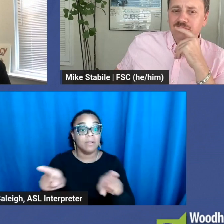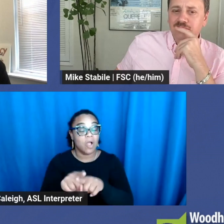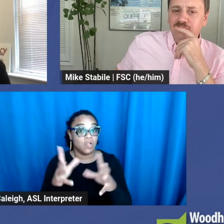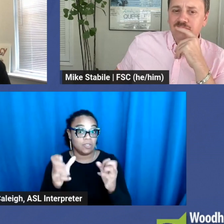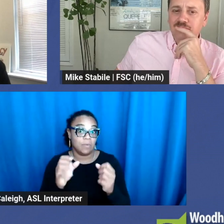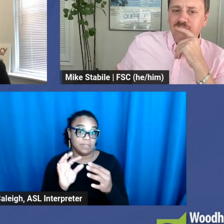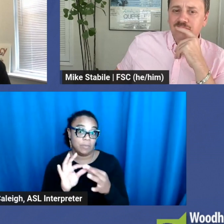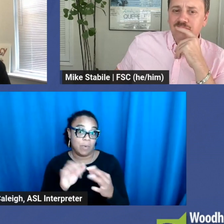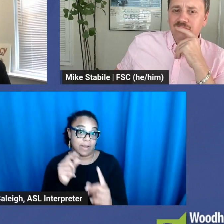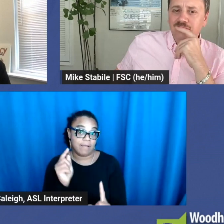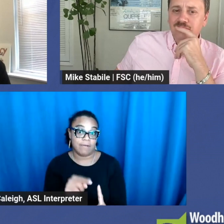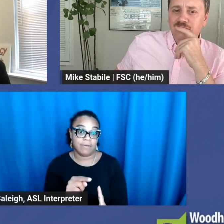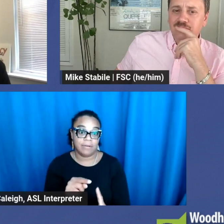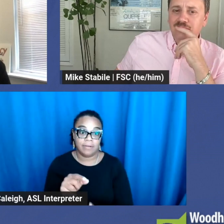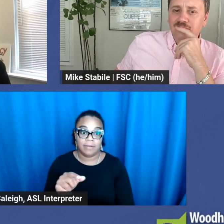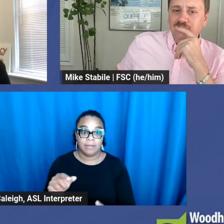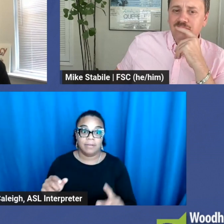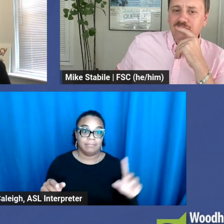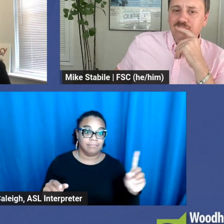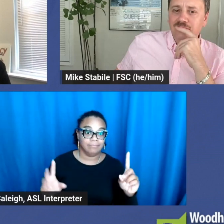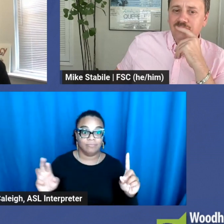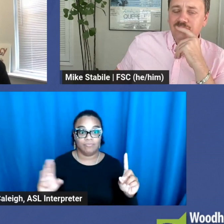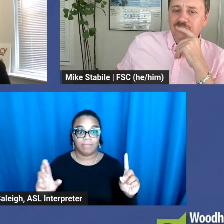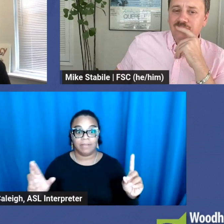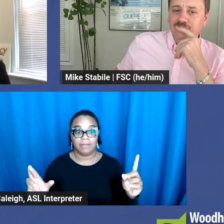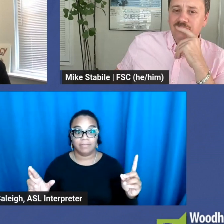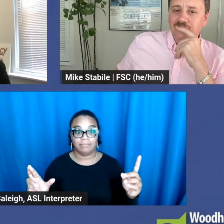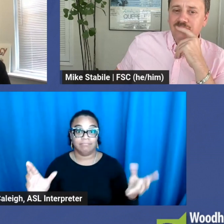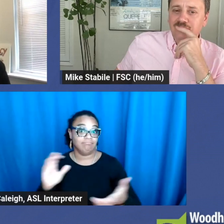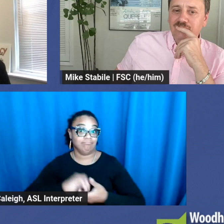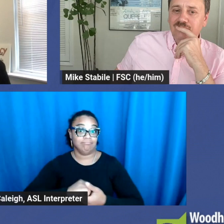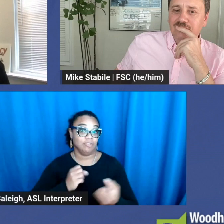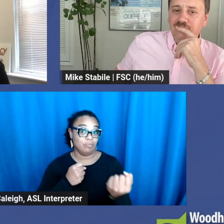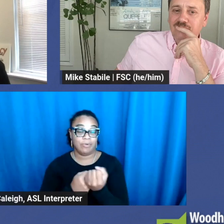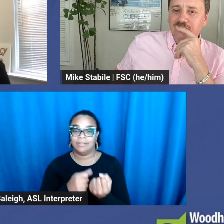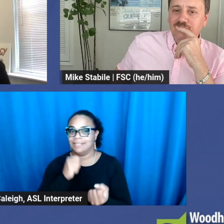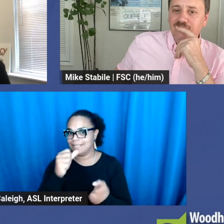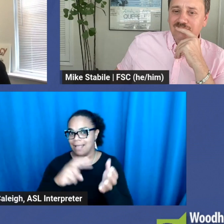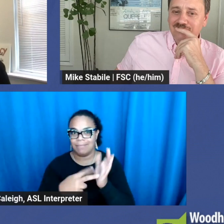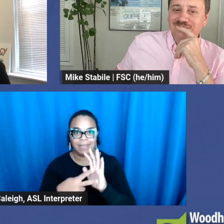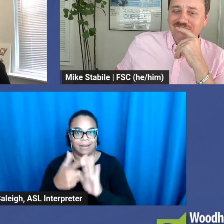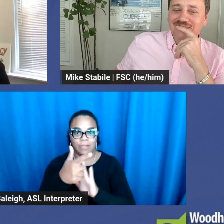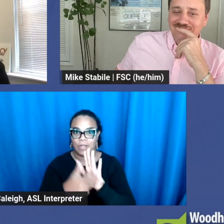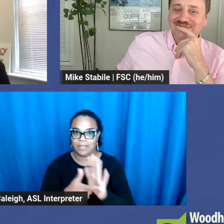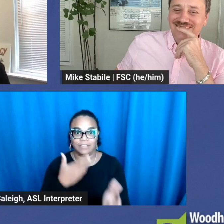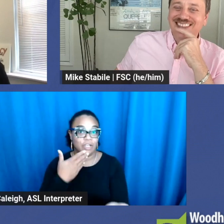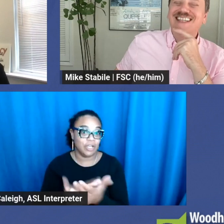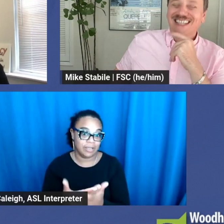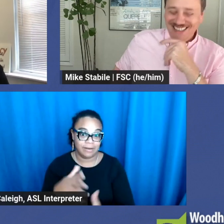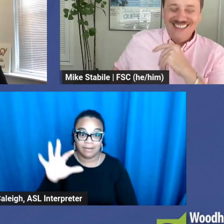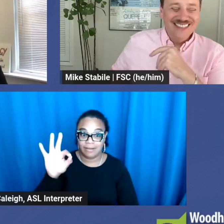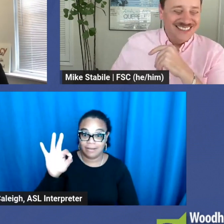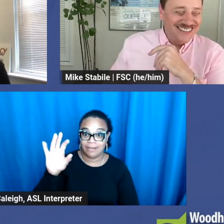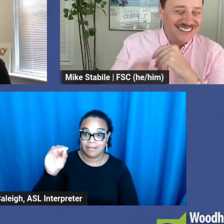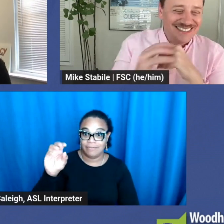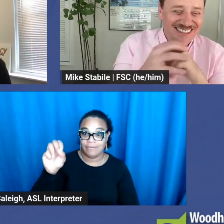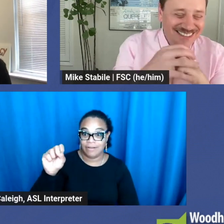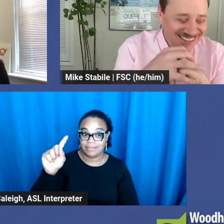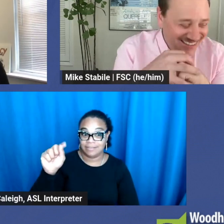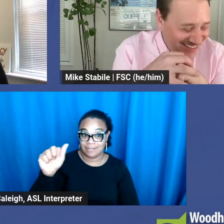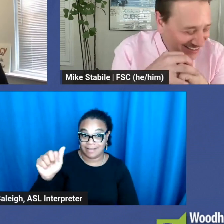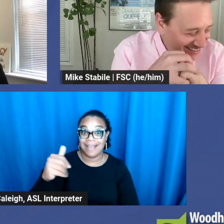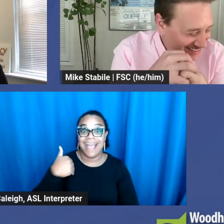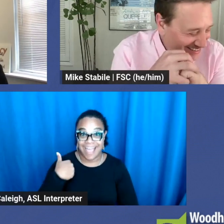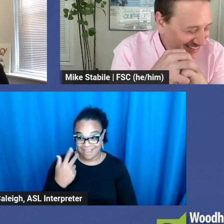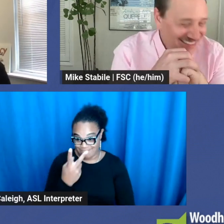that bipartisan support does not necessarily mean that a law is good. FOSTA had bipartisan support, right?